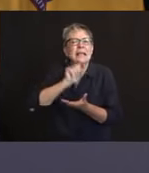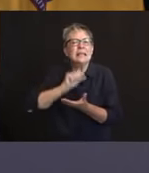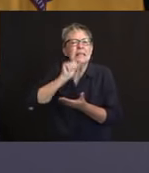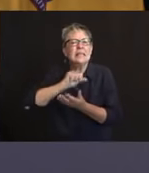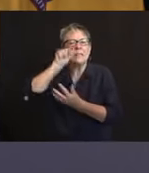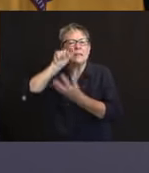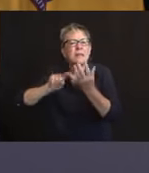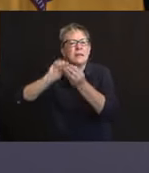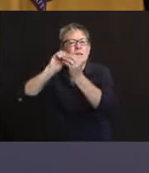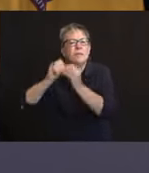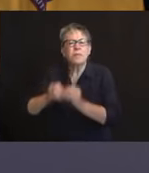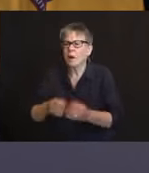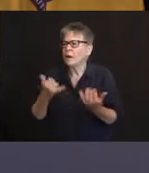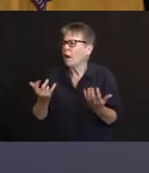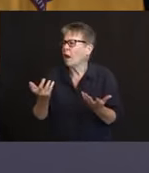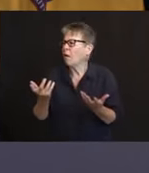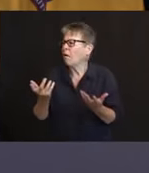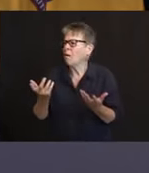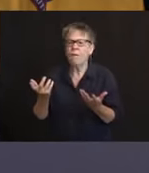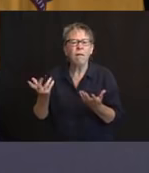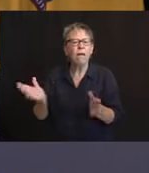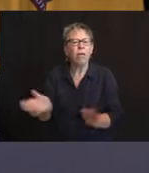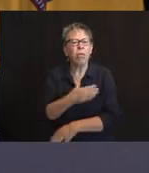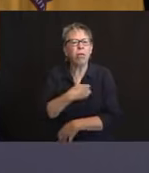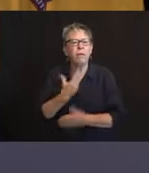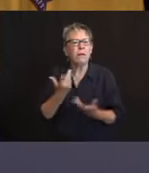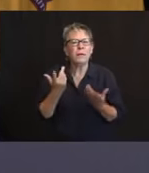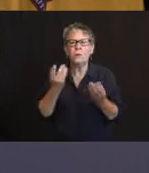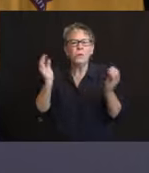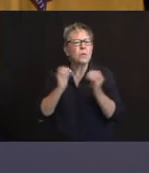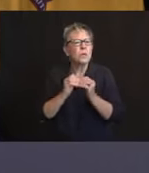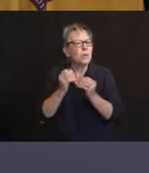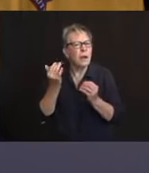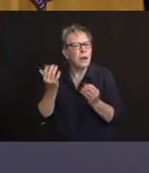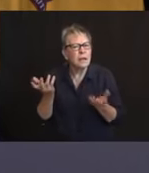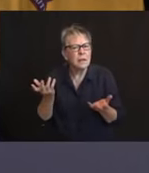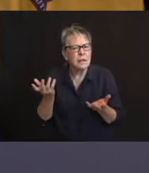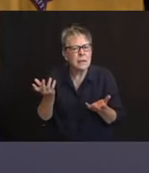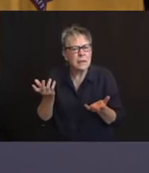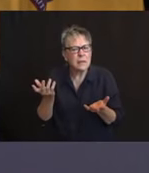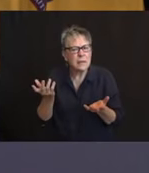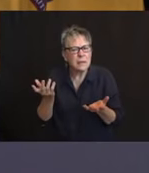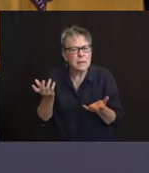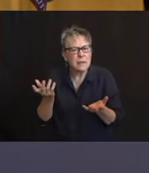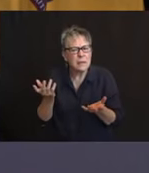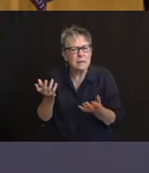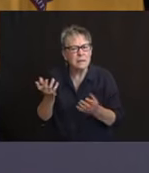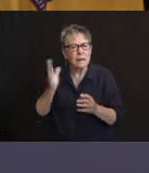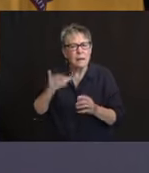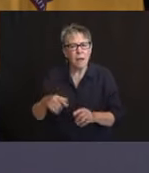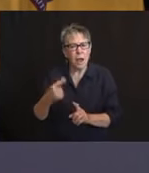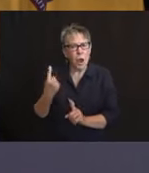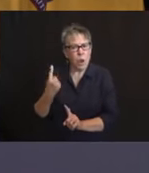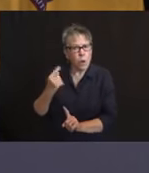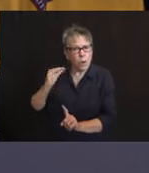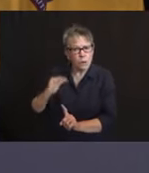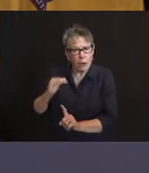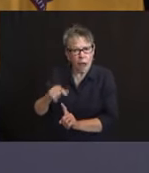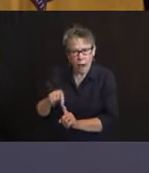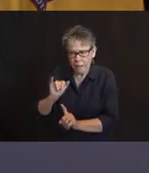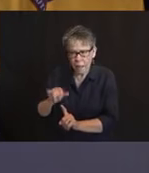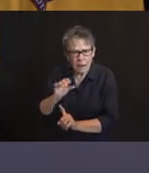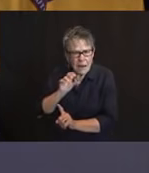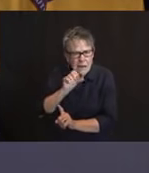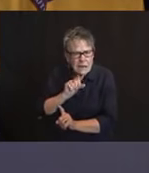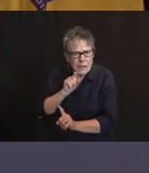like it's weeks or months away? On the Portal Bridge, because the Federal Transit Administration changed its rating on the